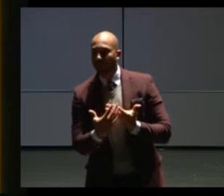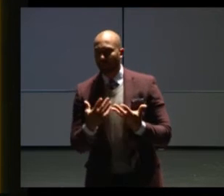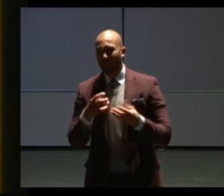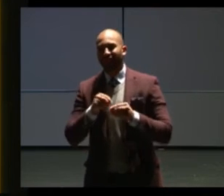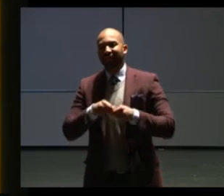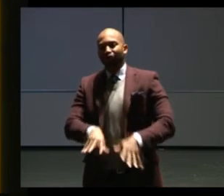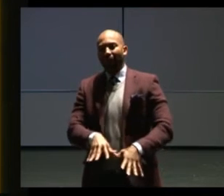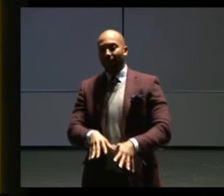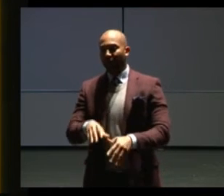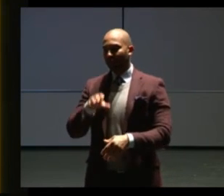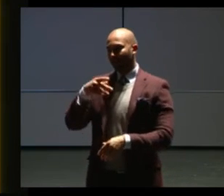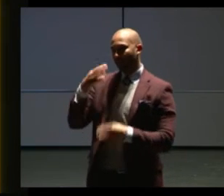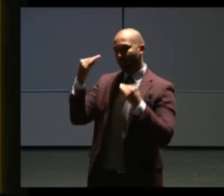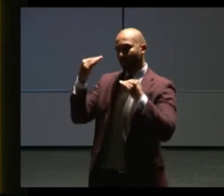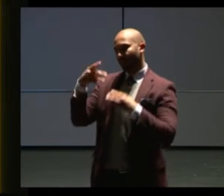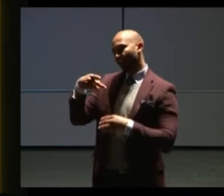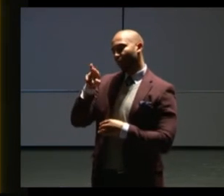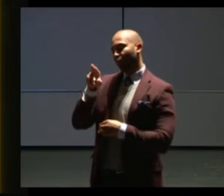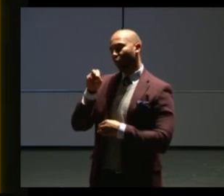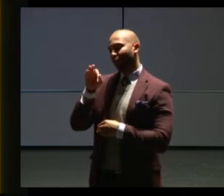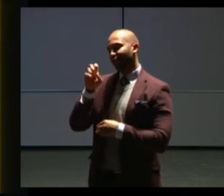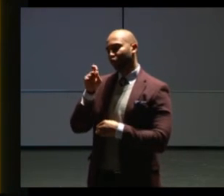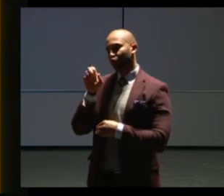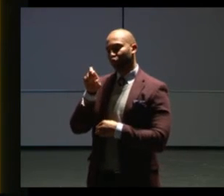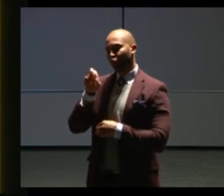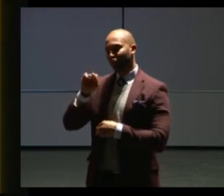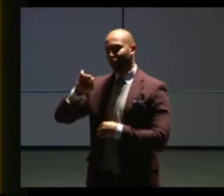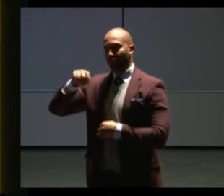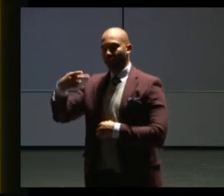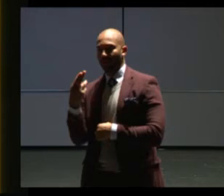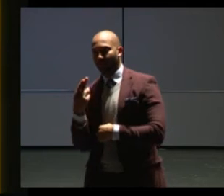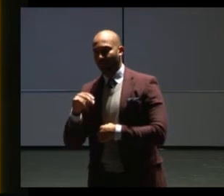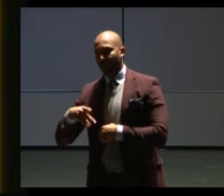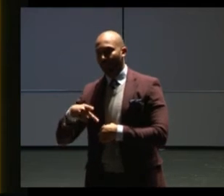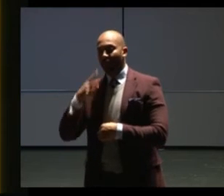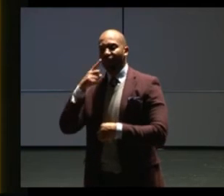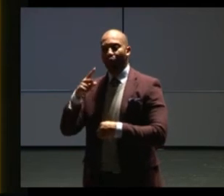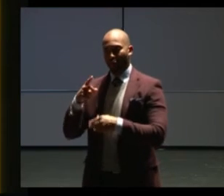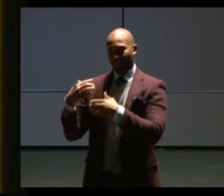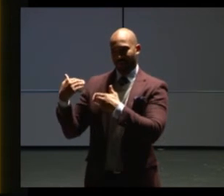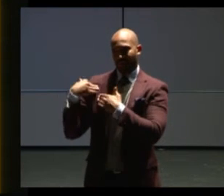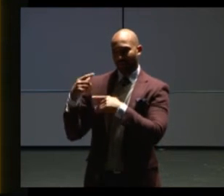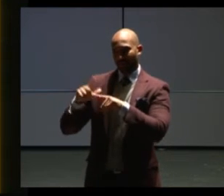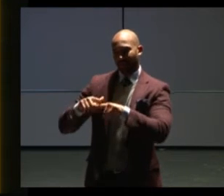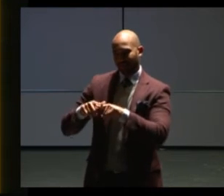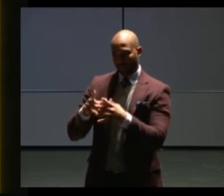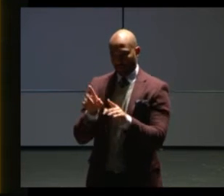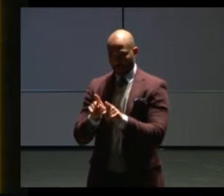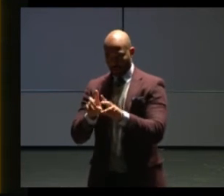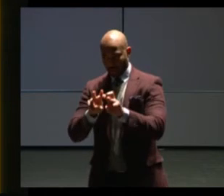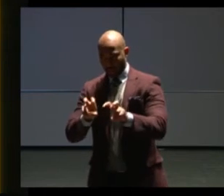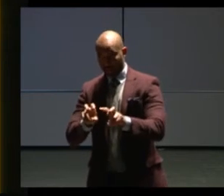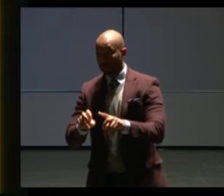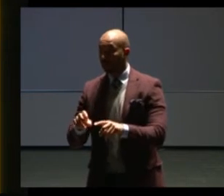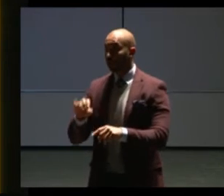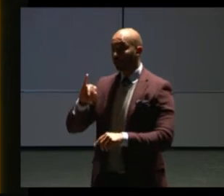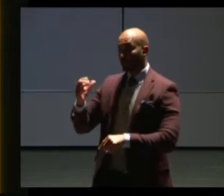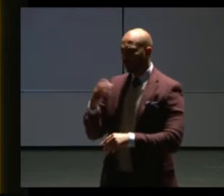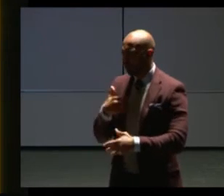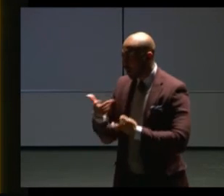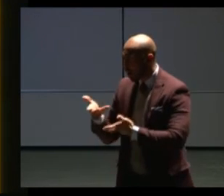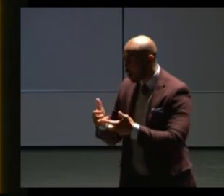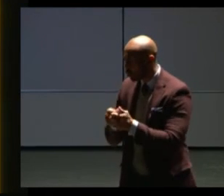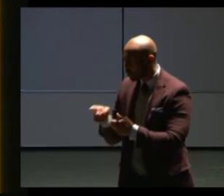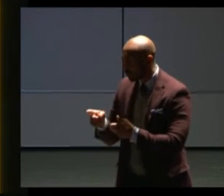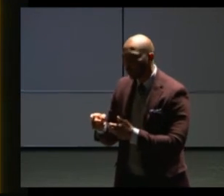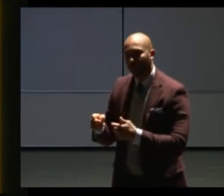It was a professorship in warranty and reliability analysis. And while I was pitching this to Johnson Controls, the number one